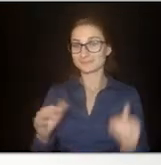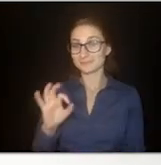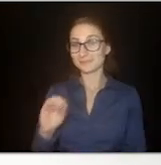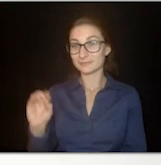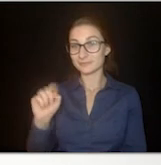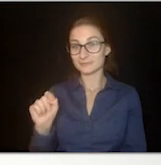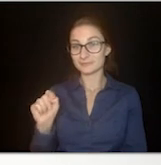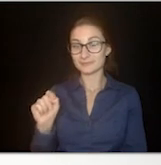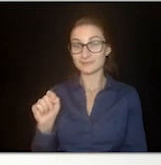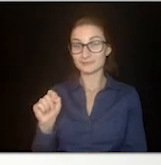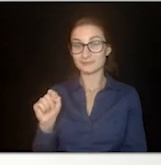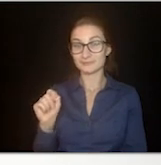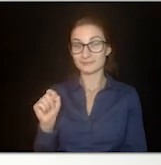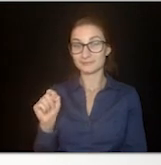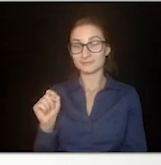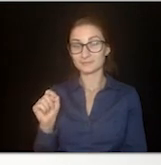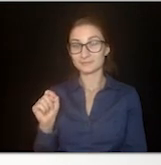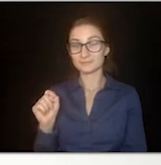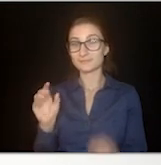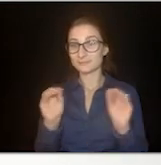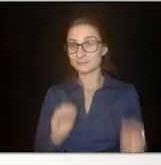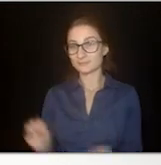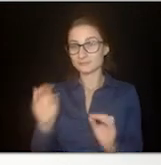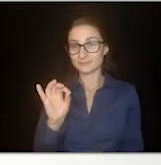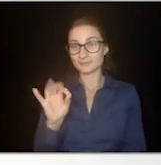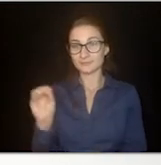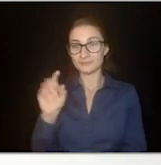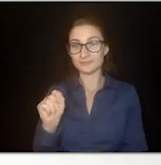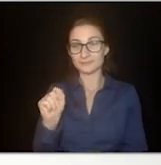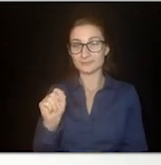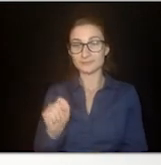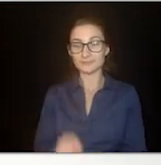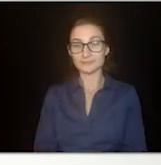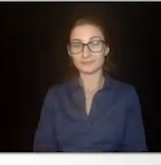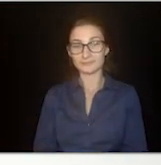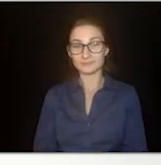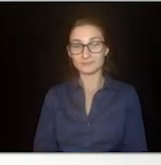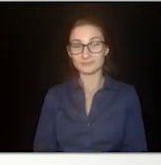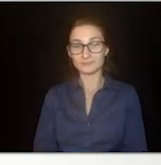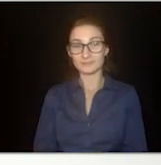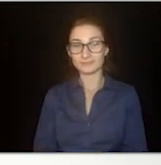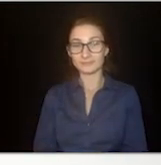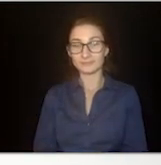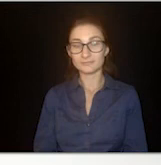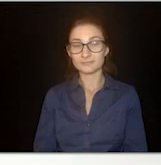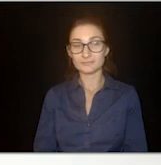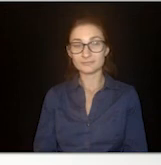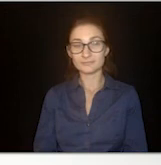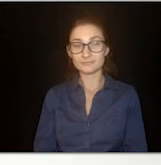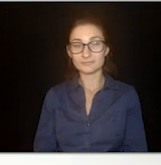All right. The bell is on your foot. Move foot.